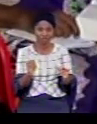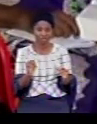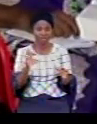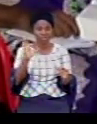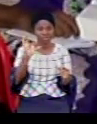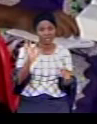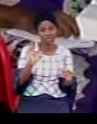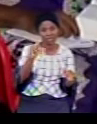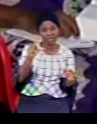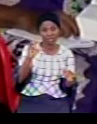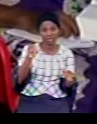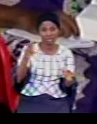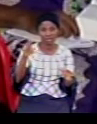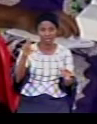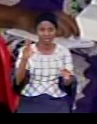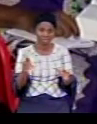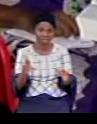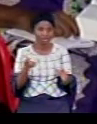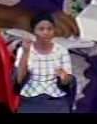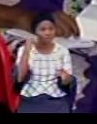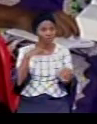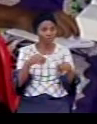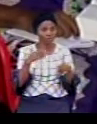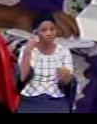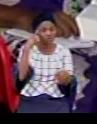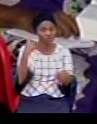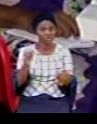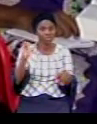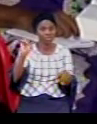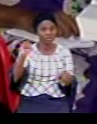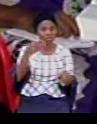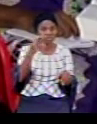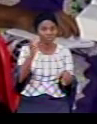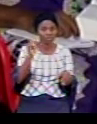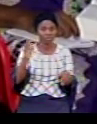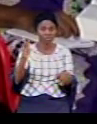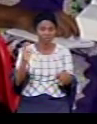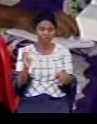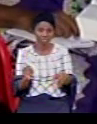and 2 measures of barley for a shekel.